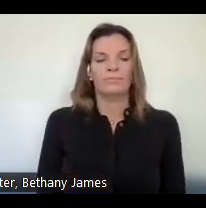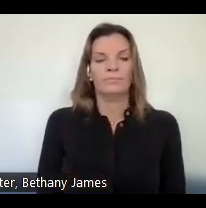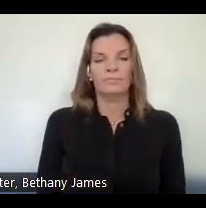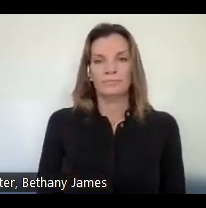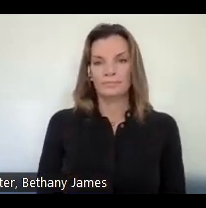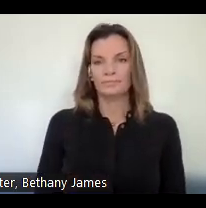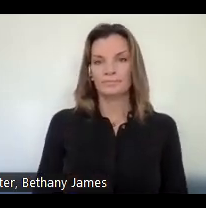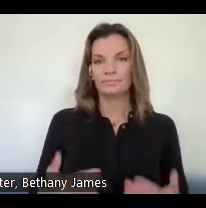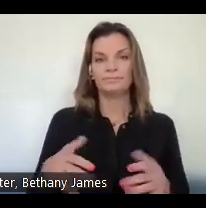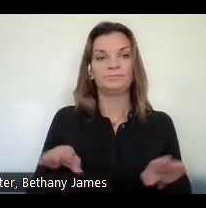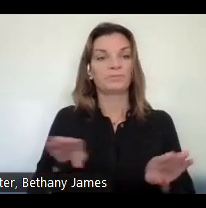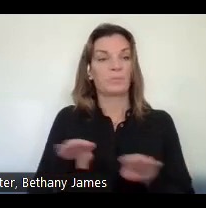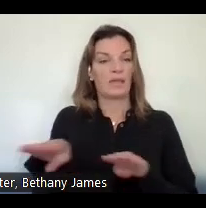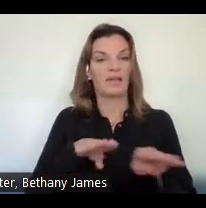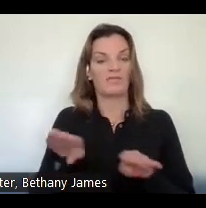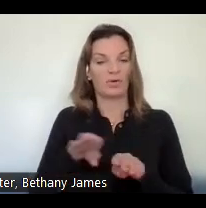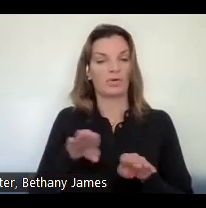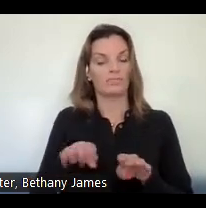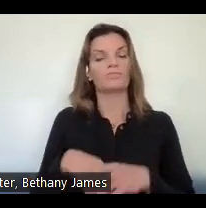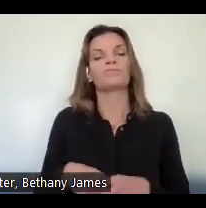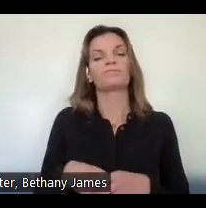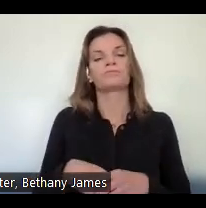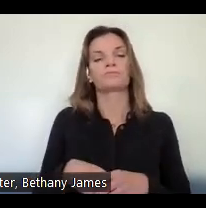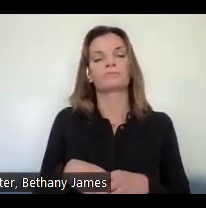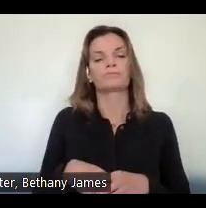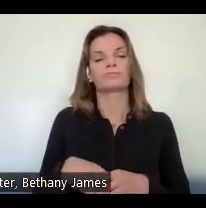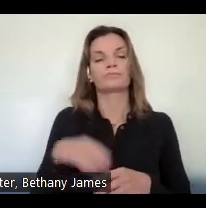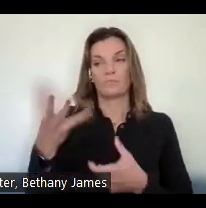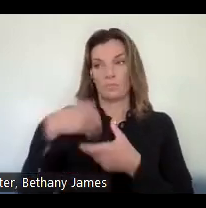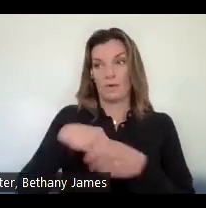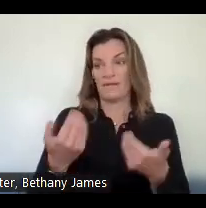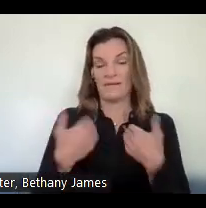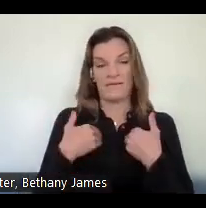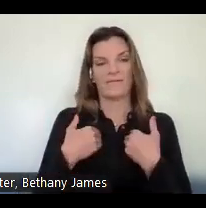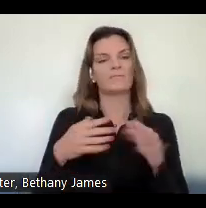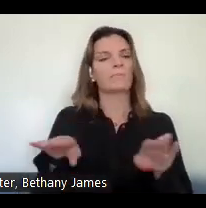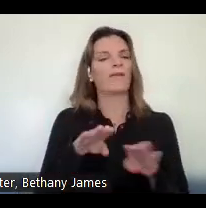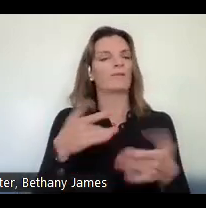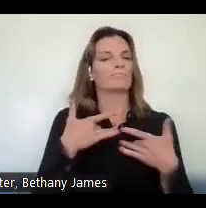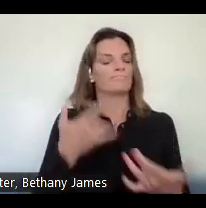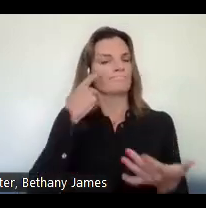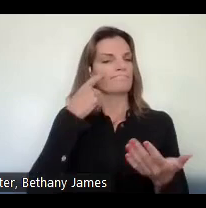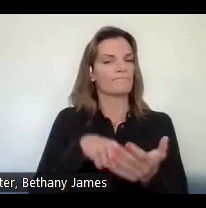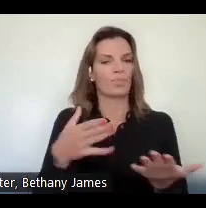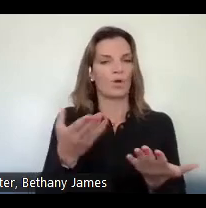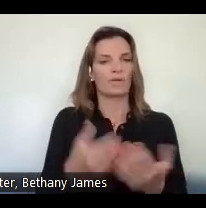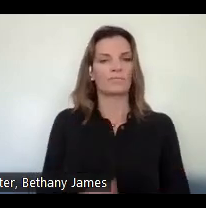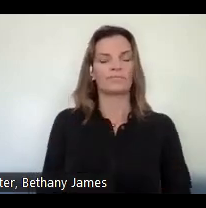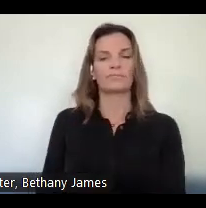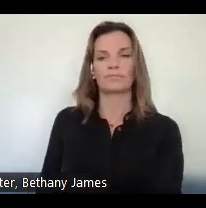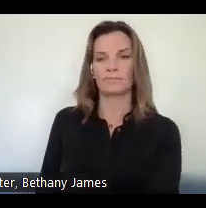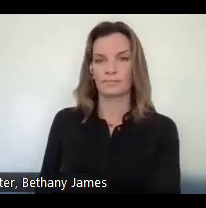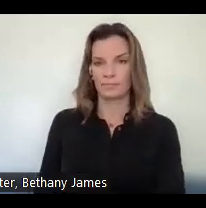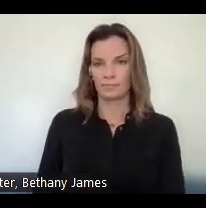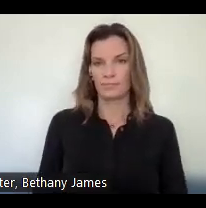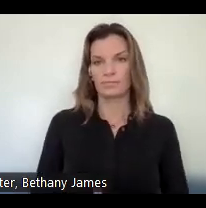Behavioral characteristics. An individual with autism may have difficulties when it comes to